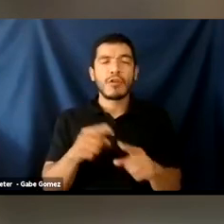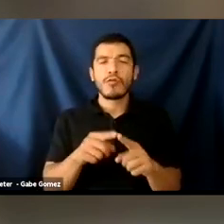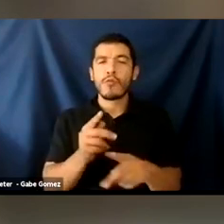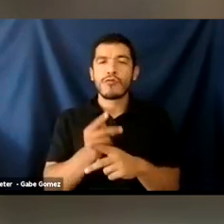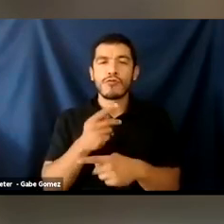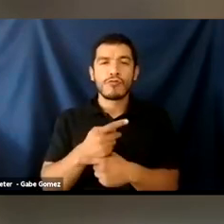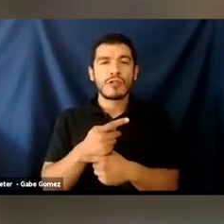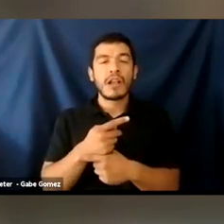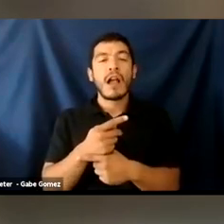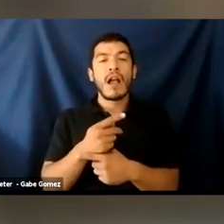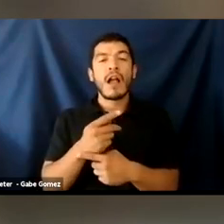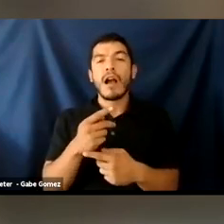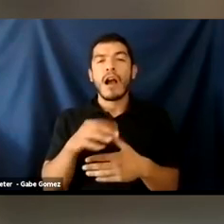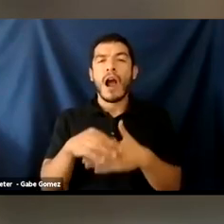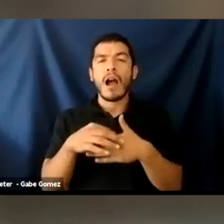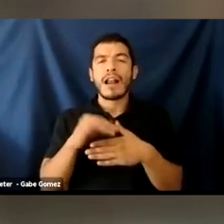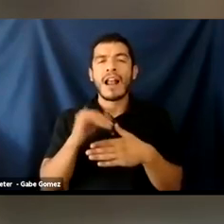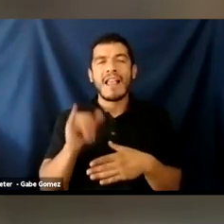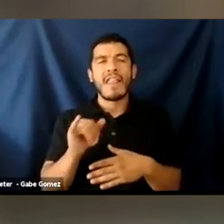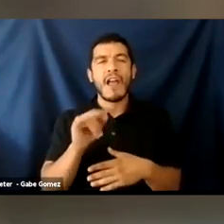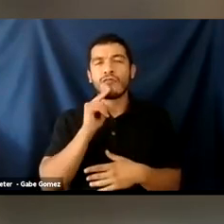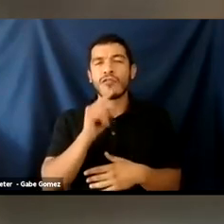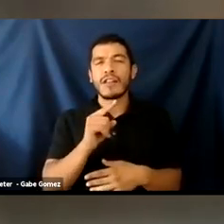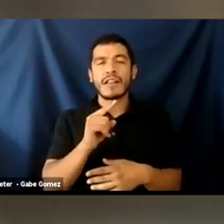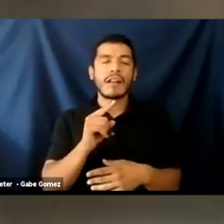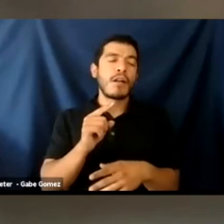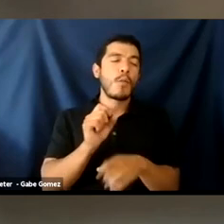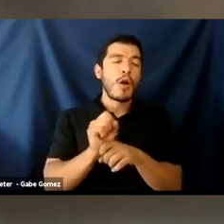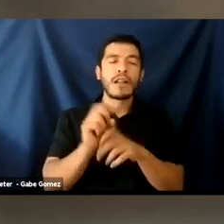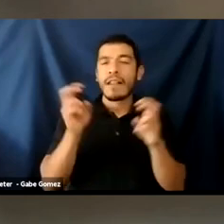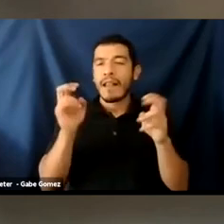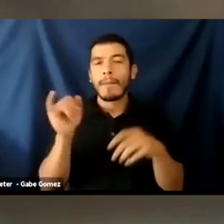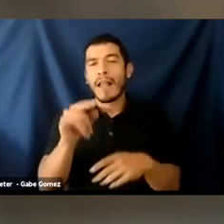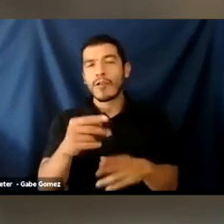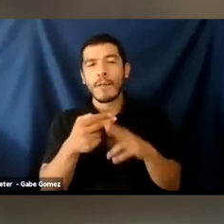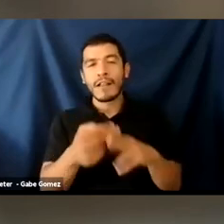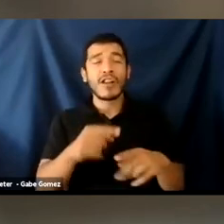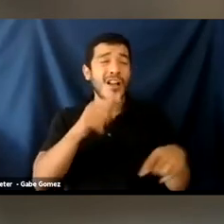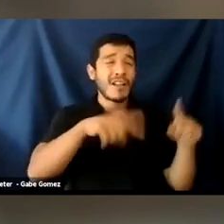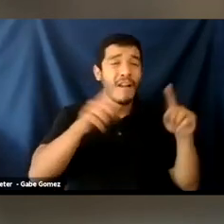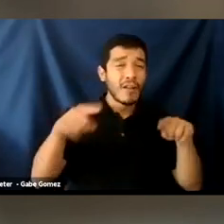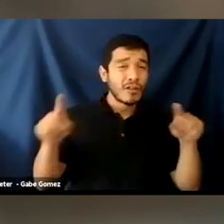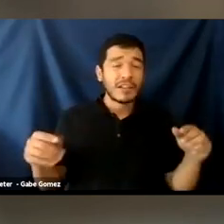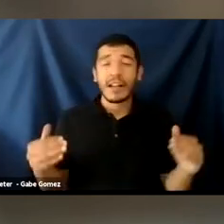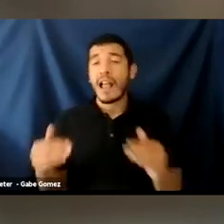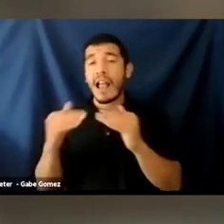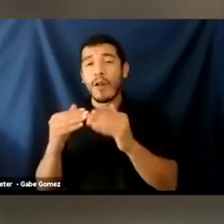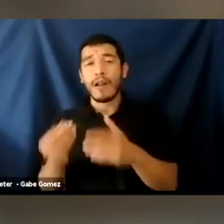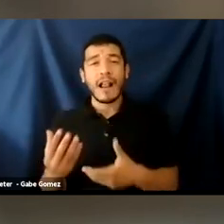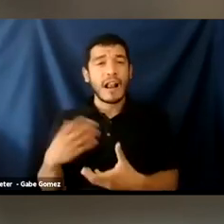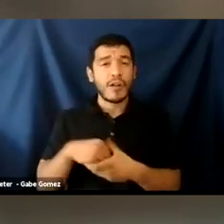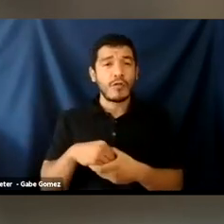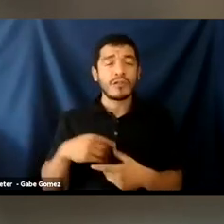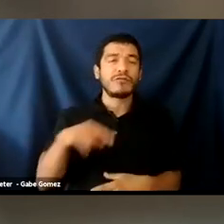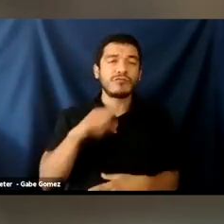content that embraces themes, like you mentioned, of diversity, equity, and inclusion. And it allows kids to have